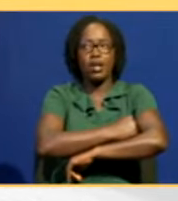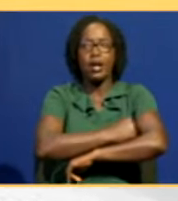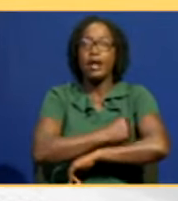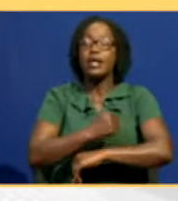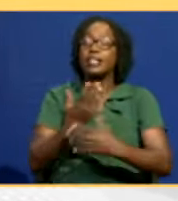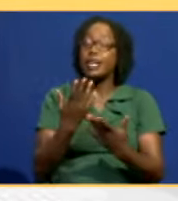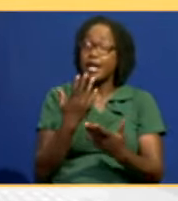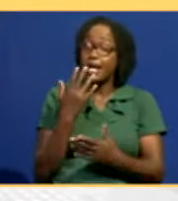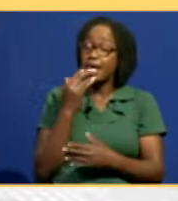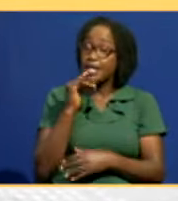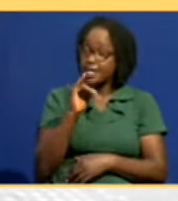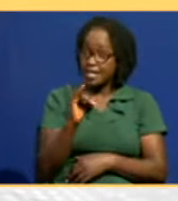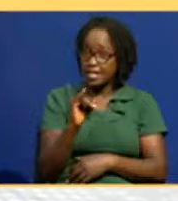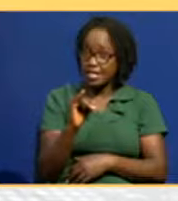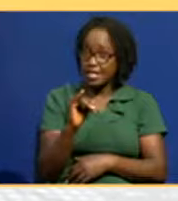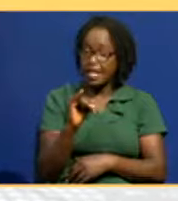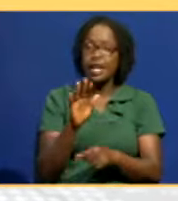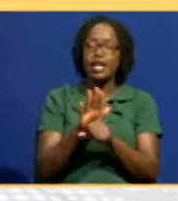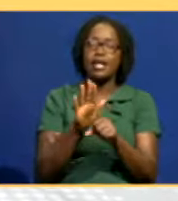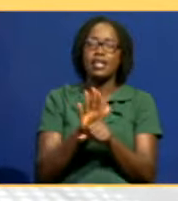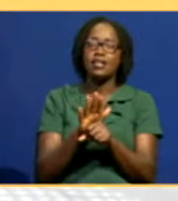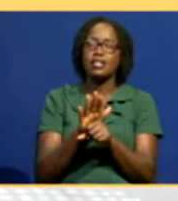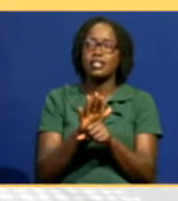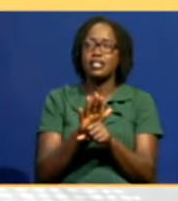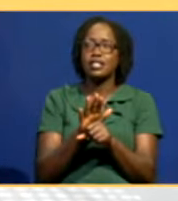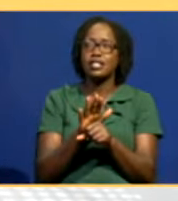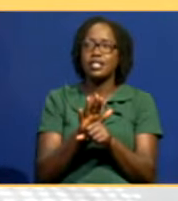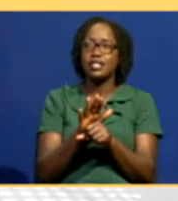there is a lot of